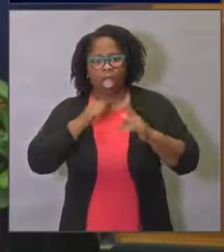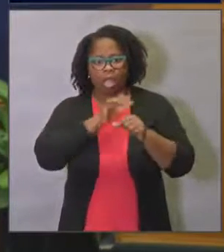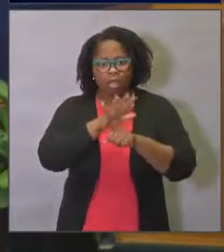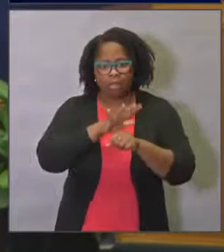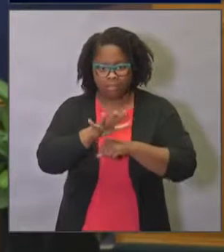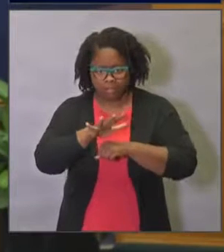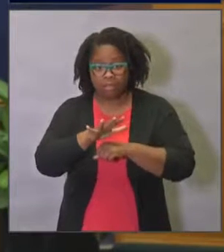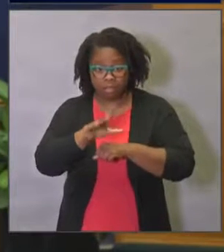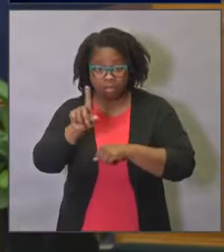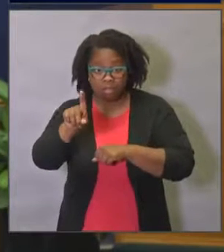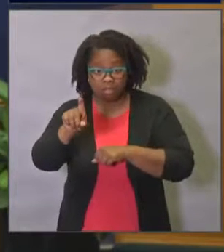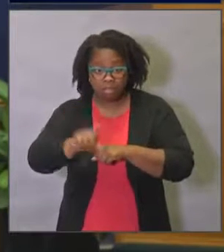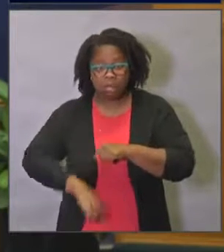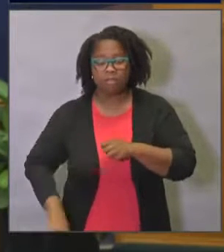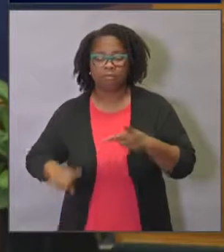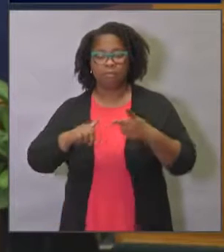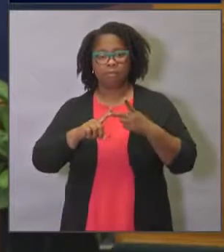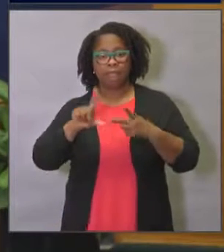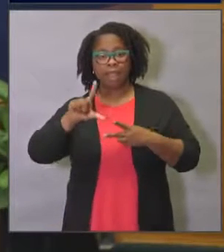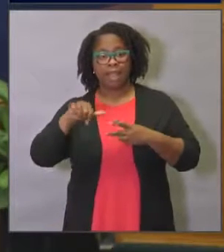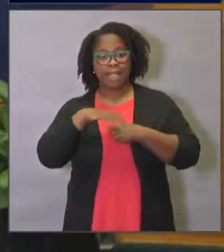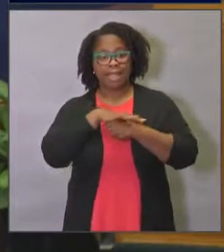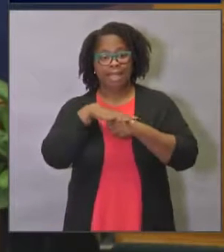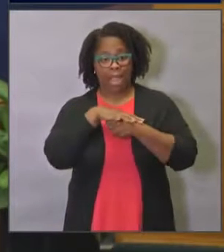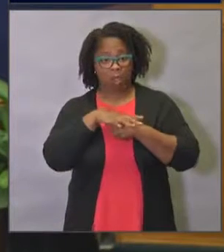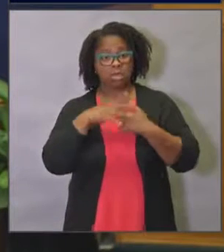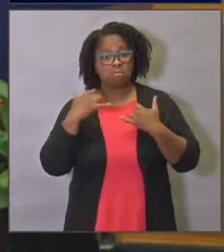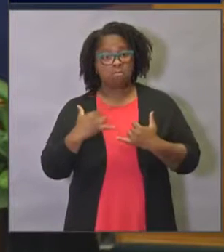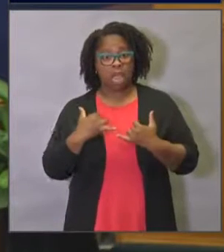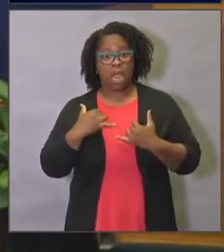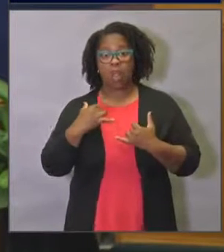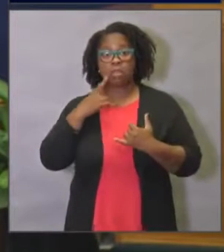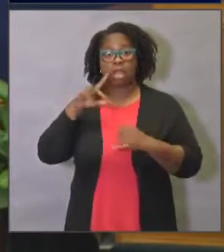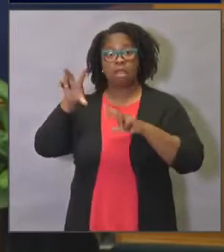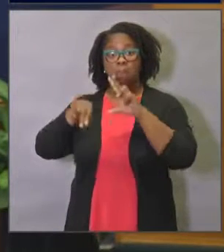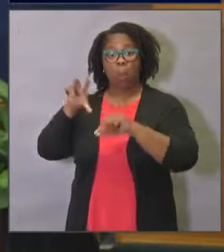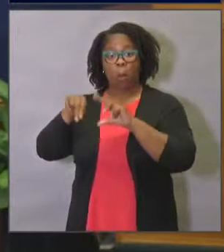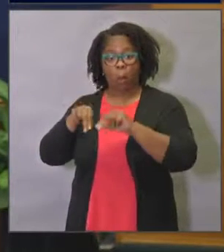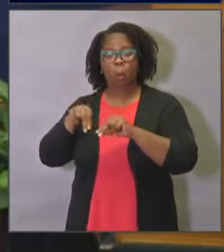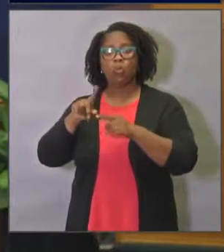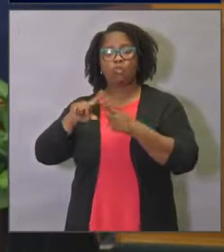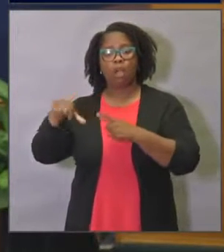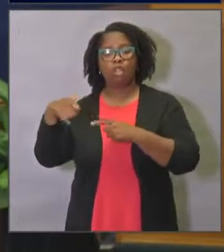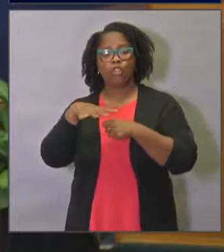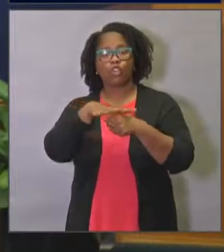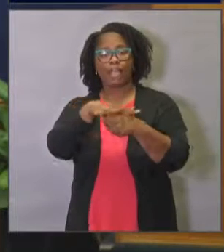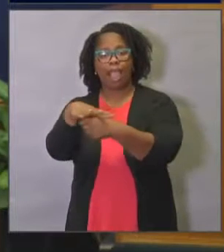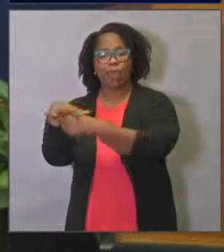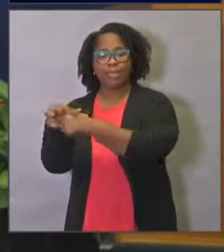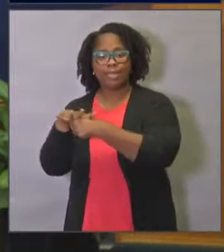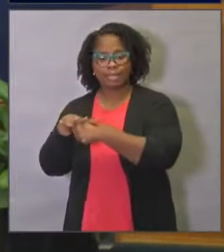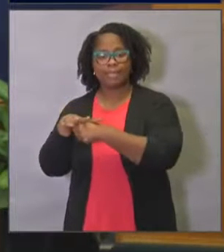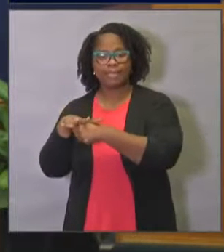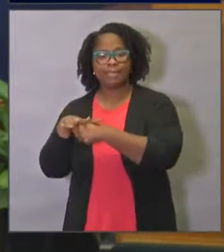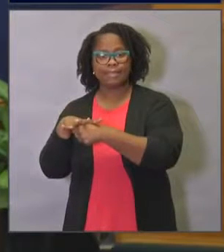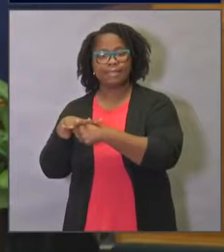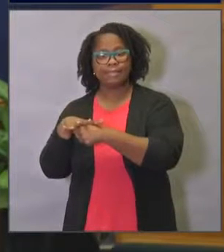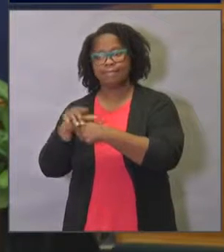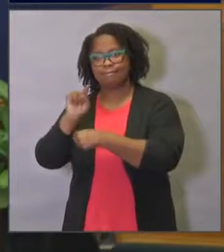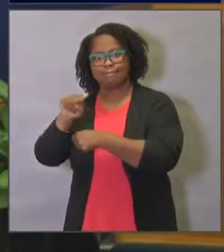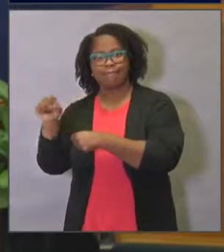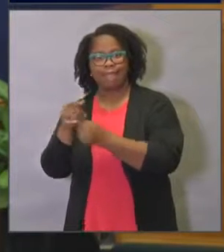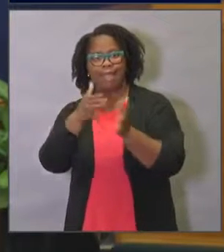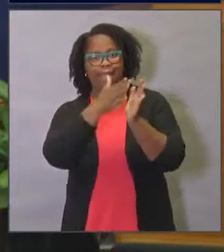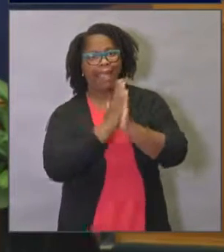The second question is, has LA County begun to say no to requests from other counties who are asking for